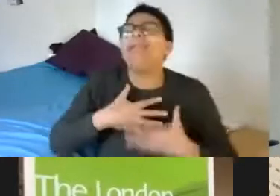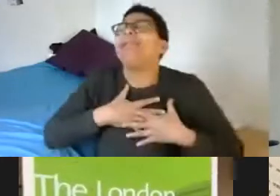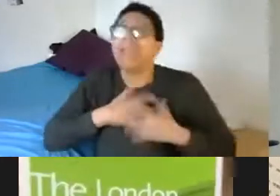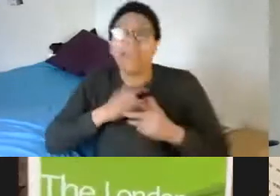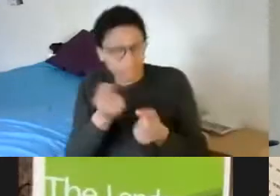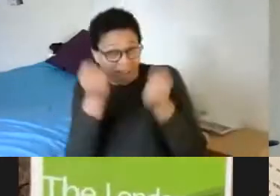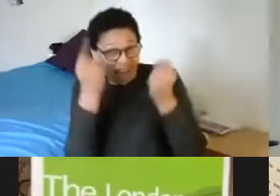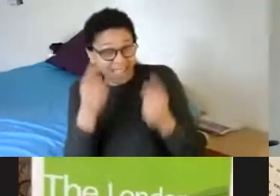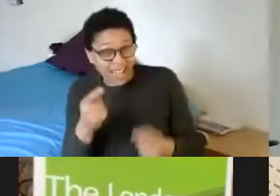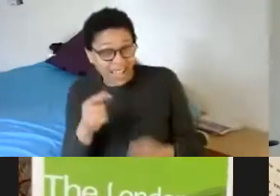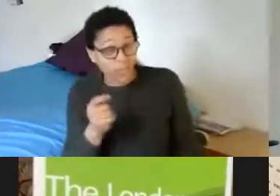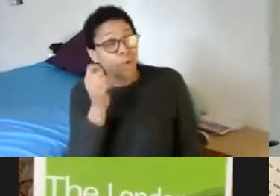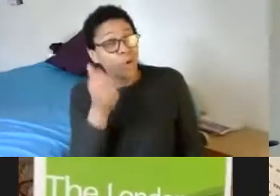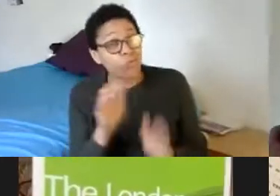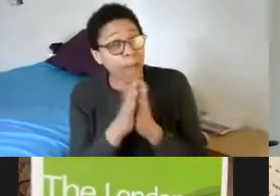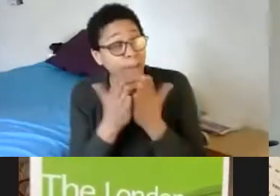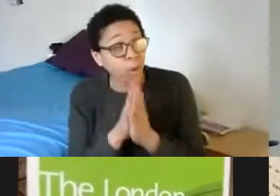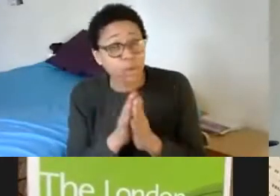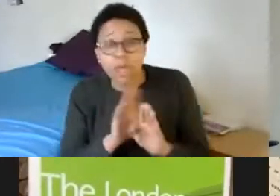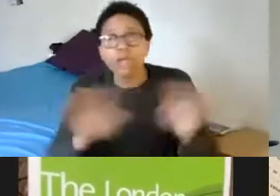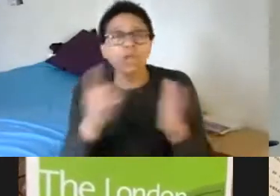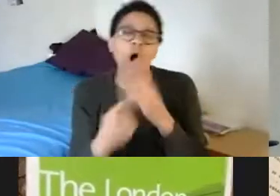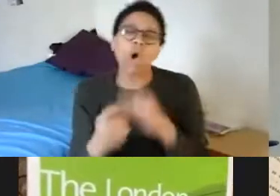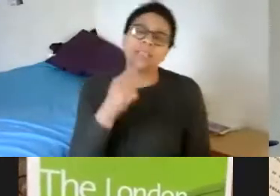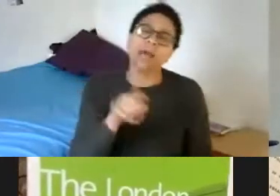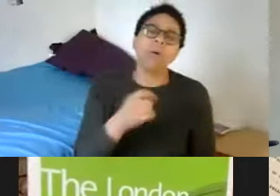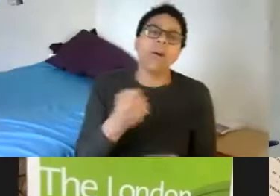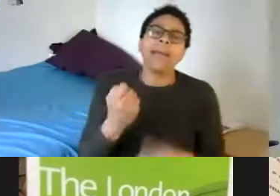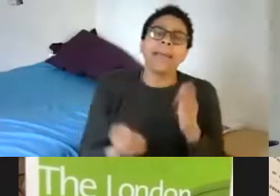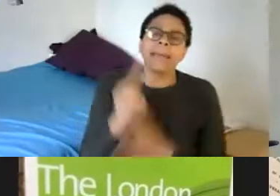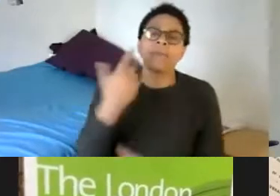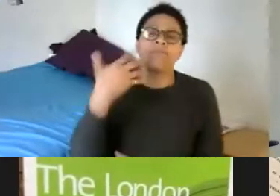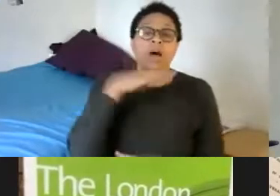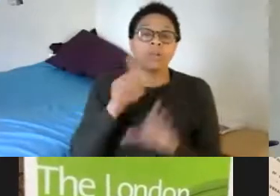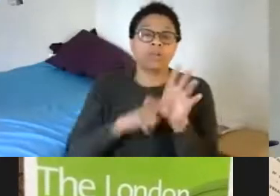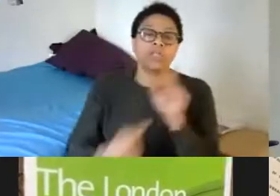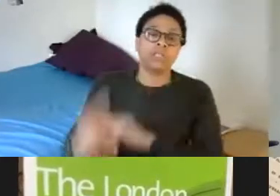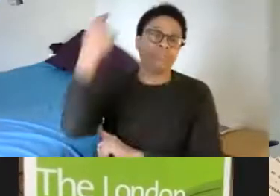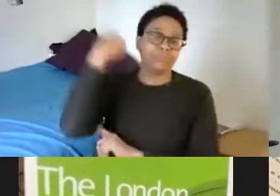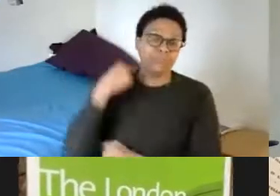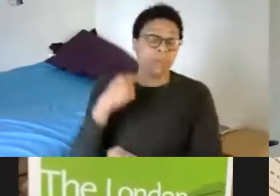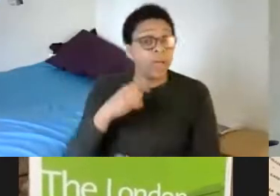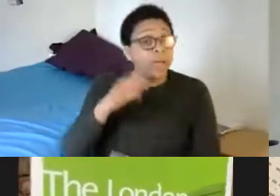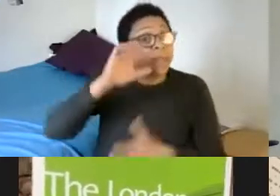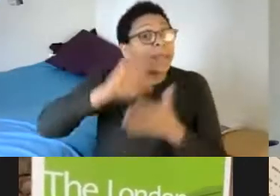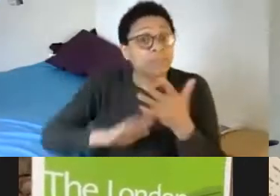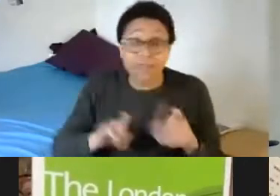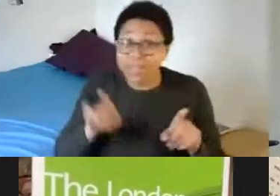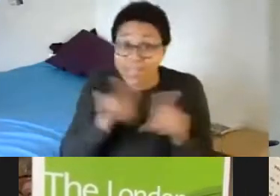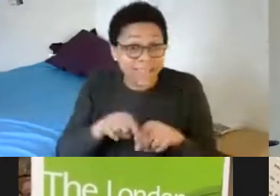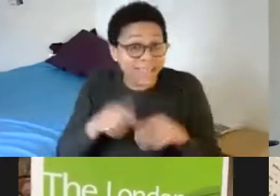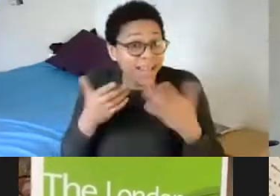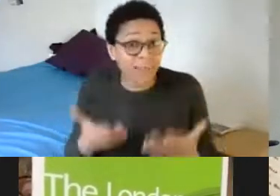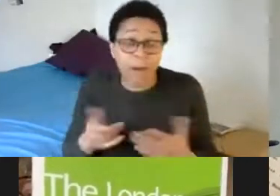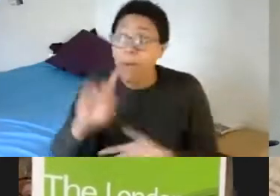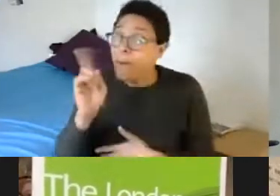I love about rare books is it's not just something we say, oh, that happened 500 years ago. These are still things and experiences that we have nowadays. Yeah, pressing